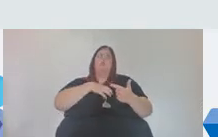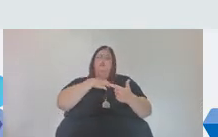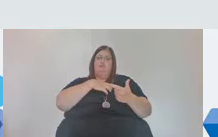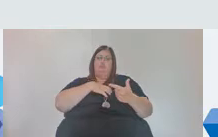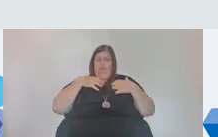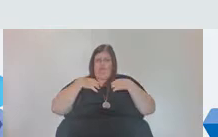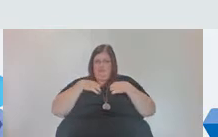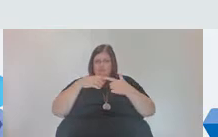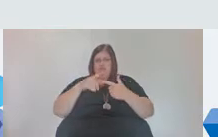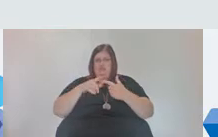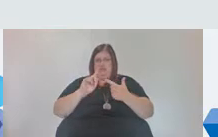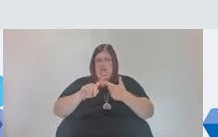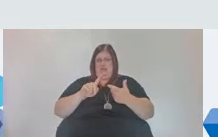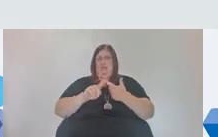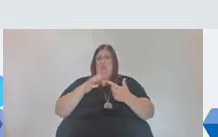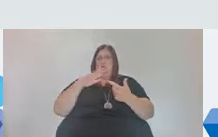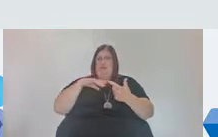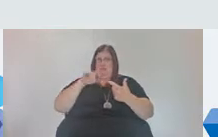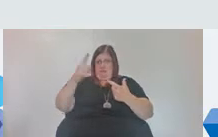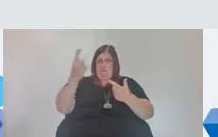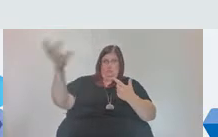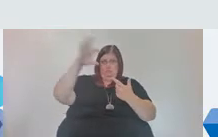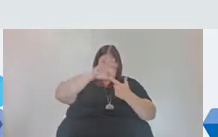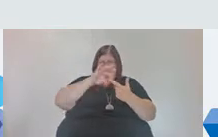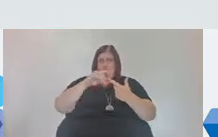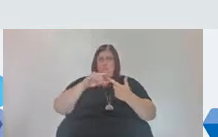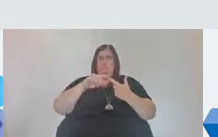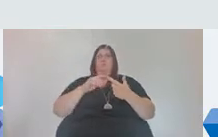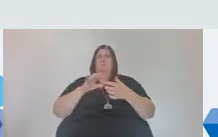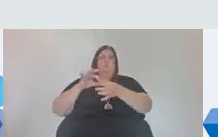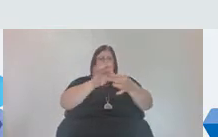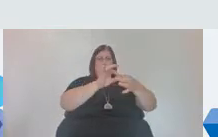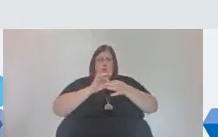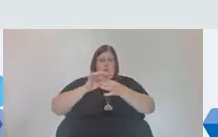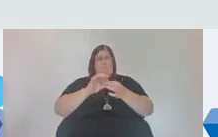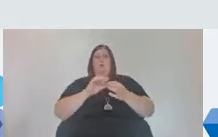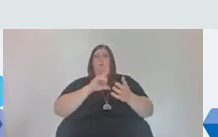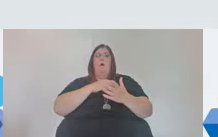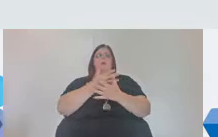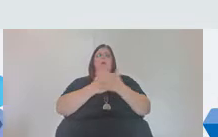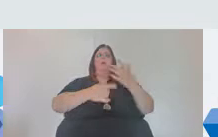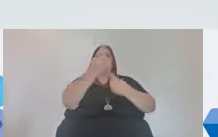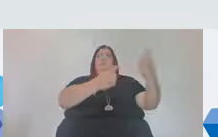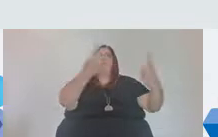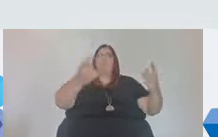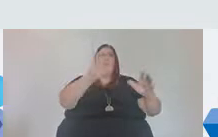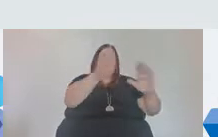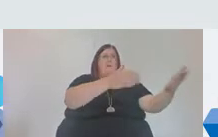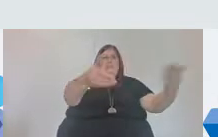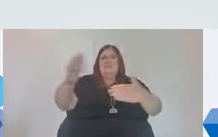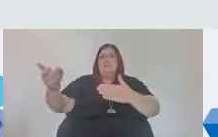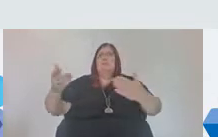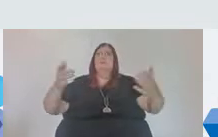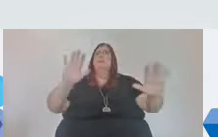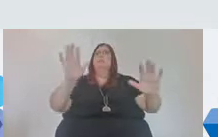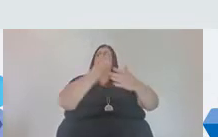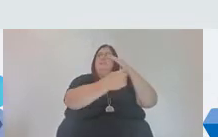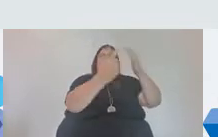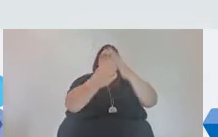we've really getting some traction on now to join up all those lots and lots of individual services, but how they should run streamlined